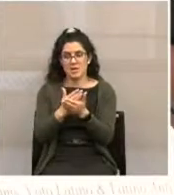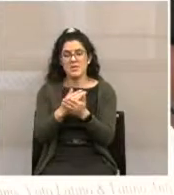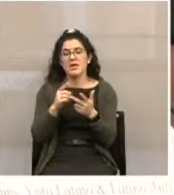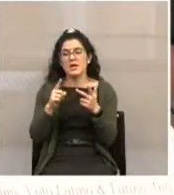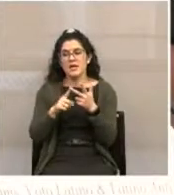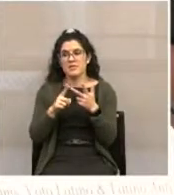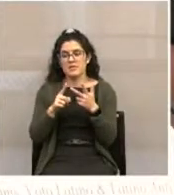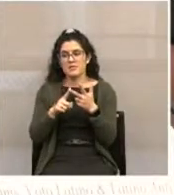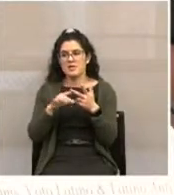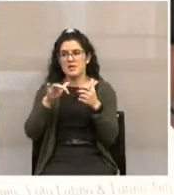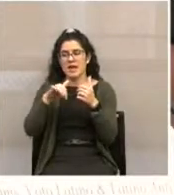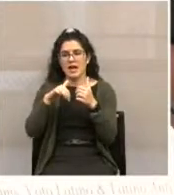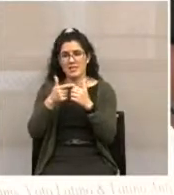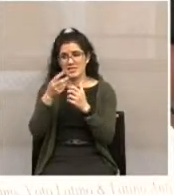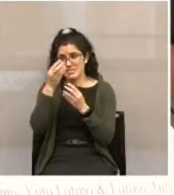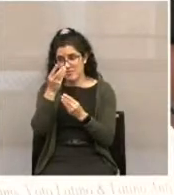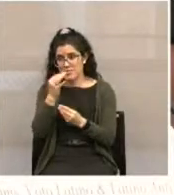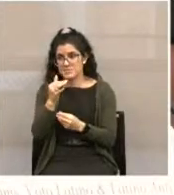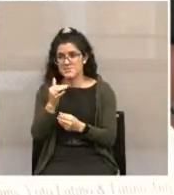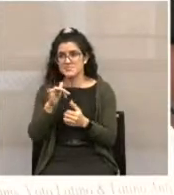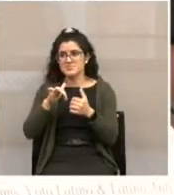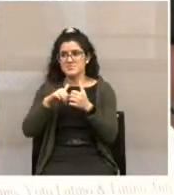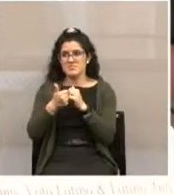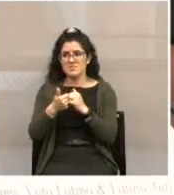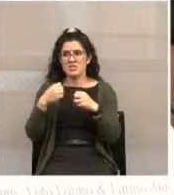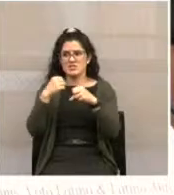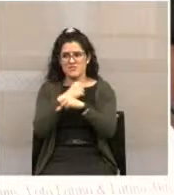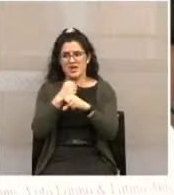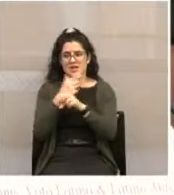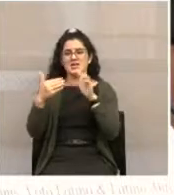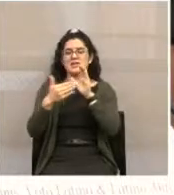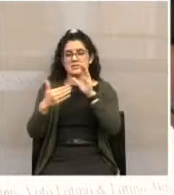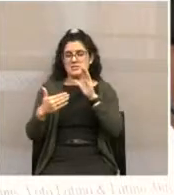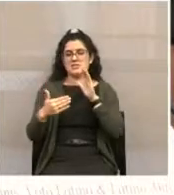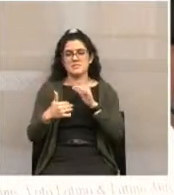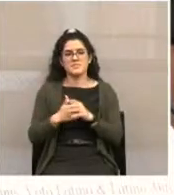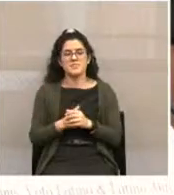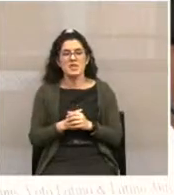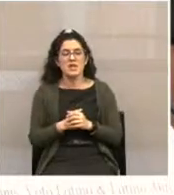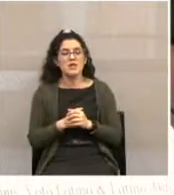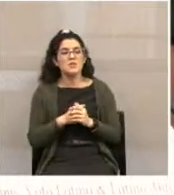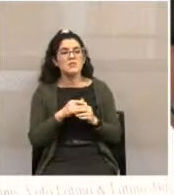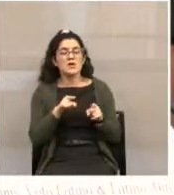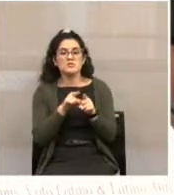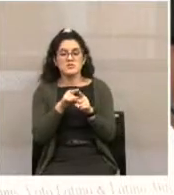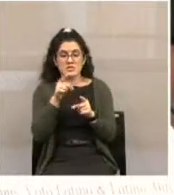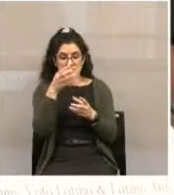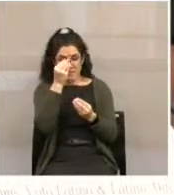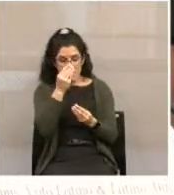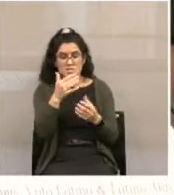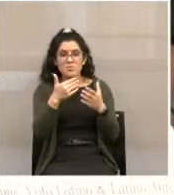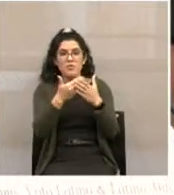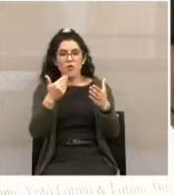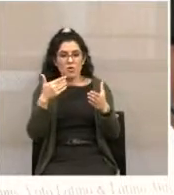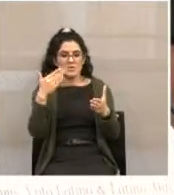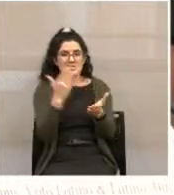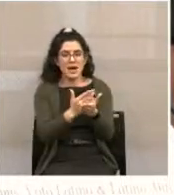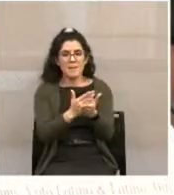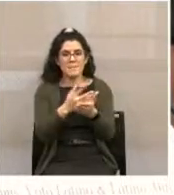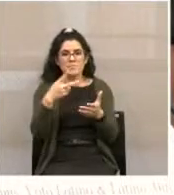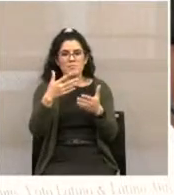combat disinformation, but more importantly, inoculate people against disinformation before it becomes mainstream. Thank